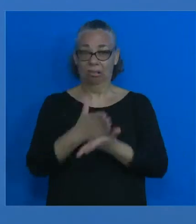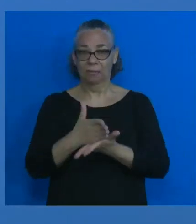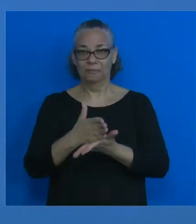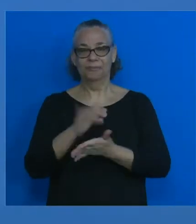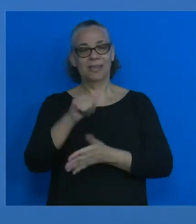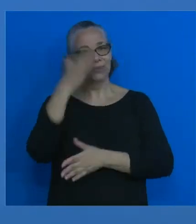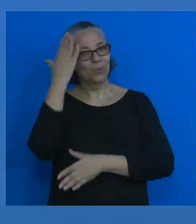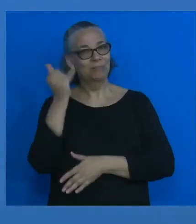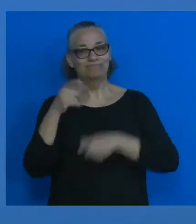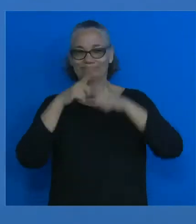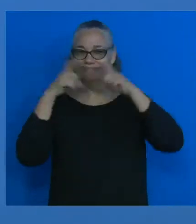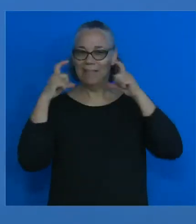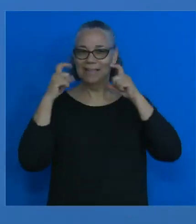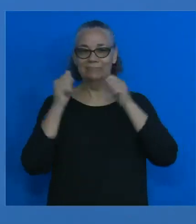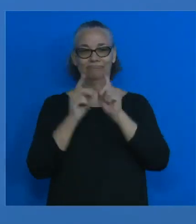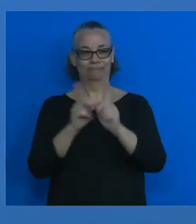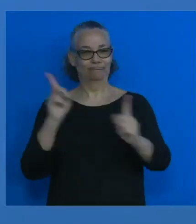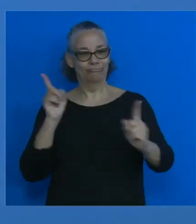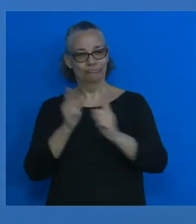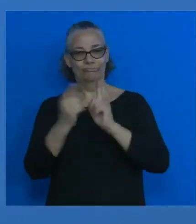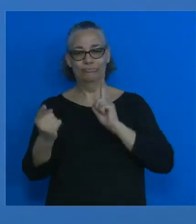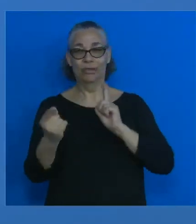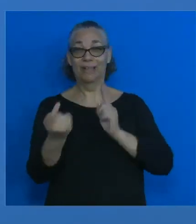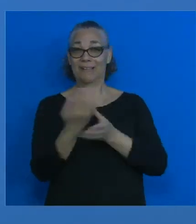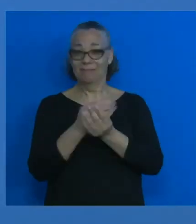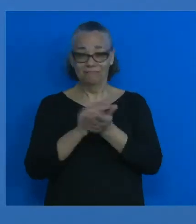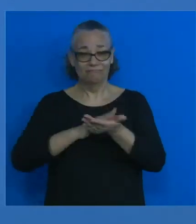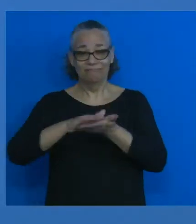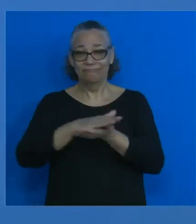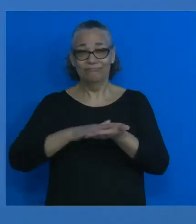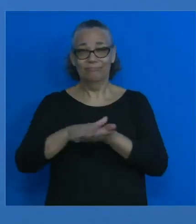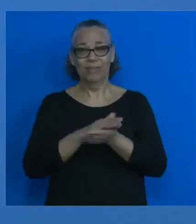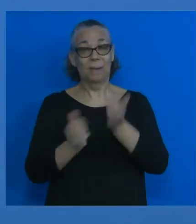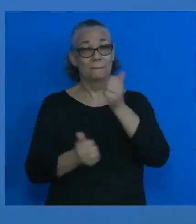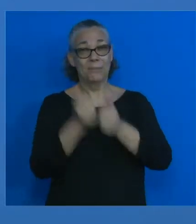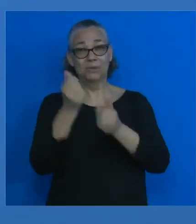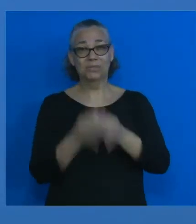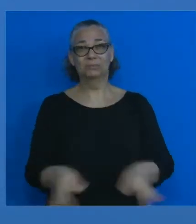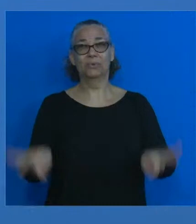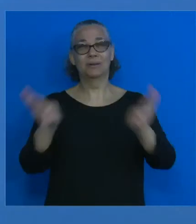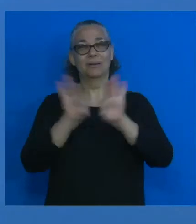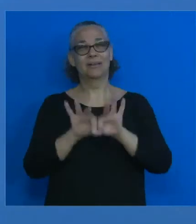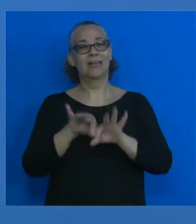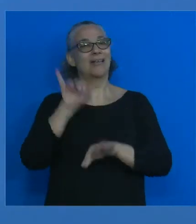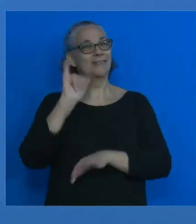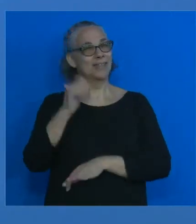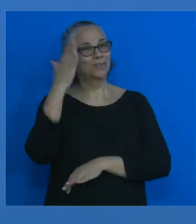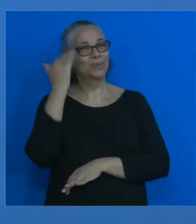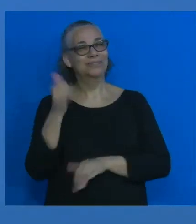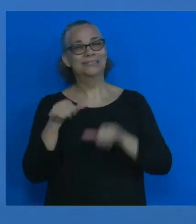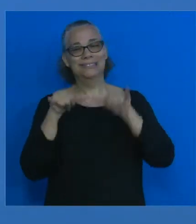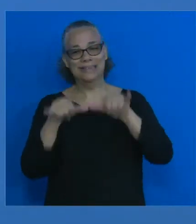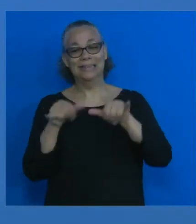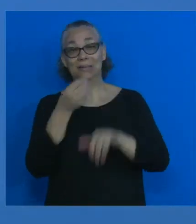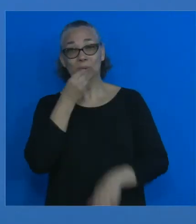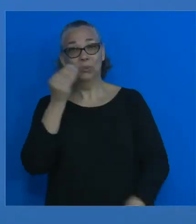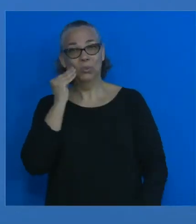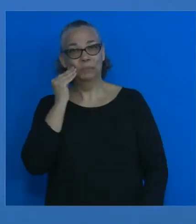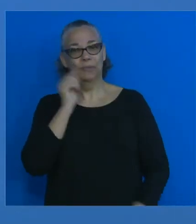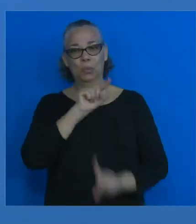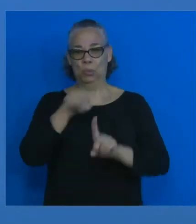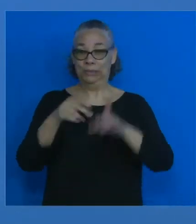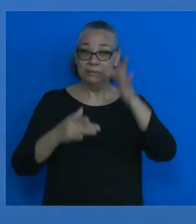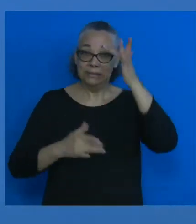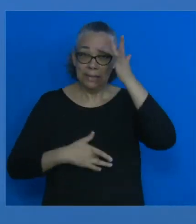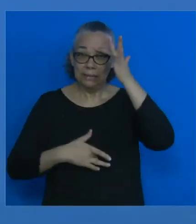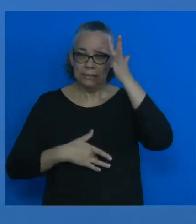why physical distancing, that's why hand hygiene. And most importantly, that's why staying at home when you are sick